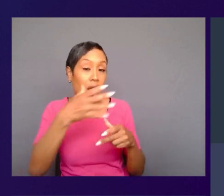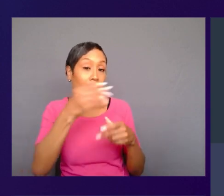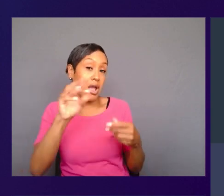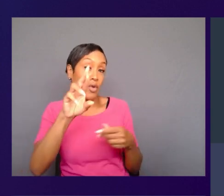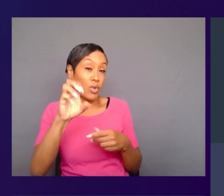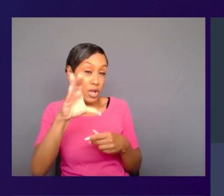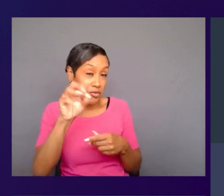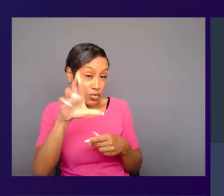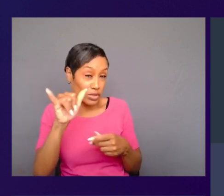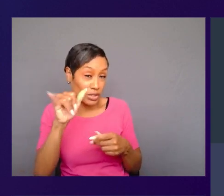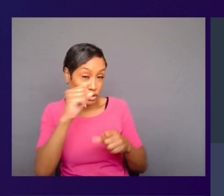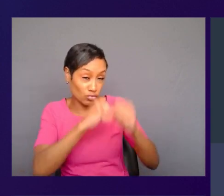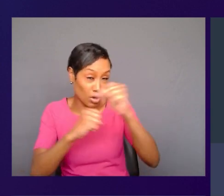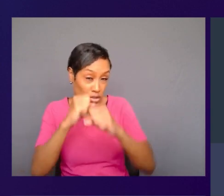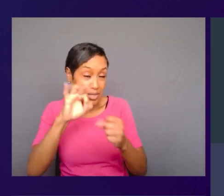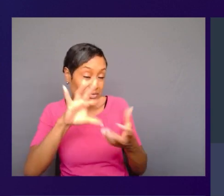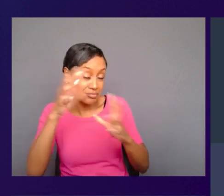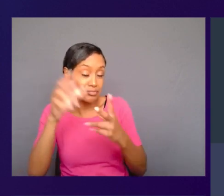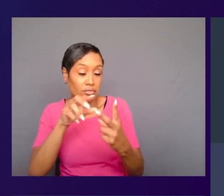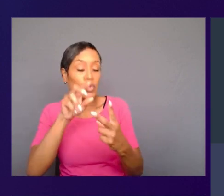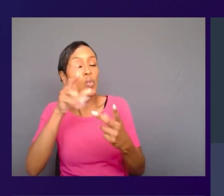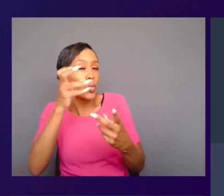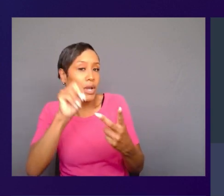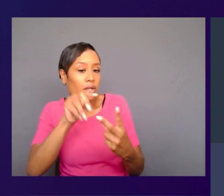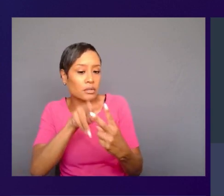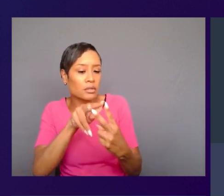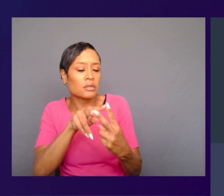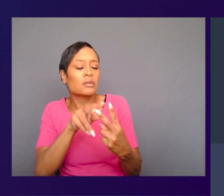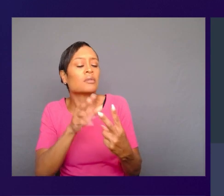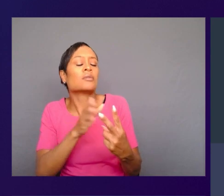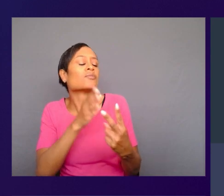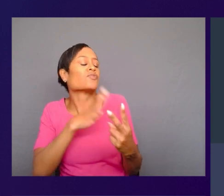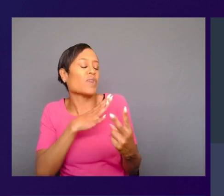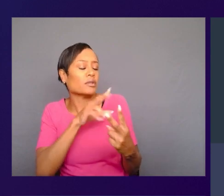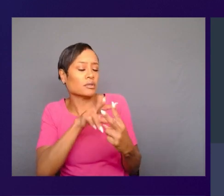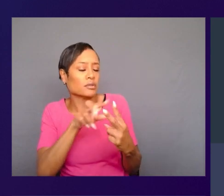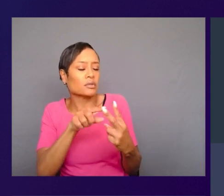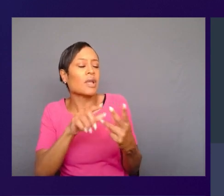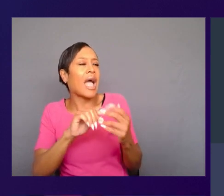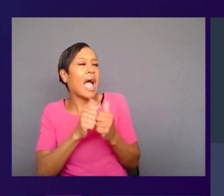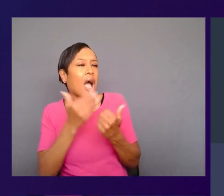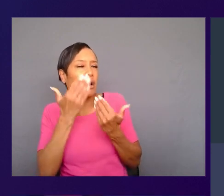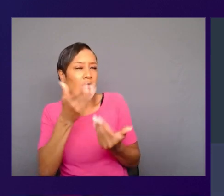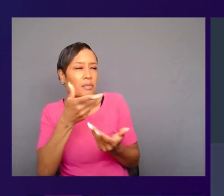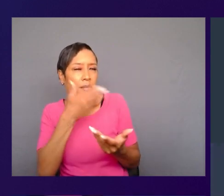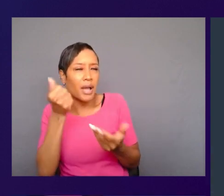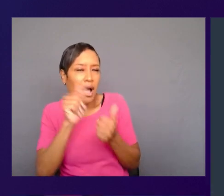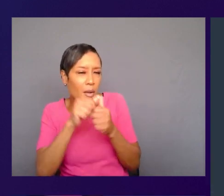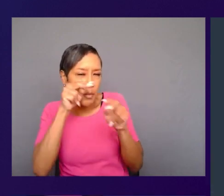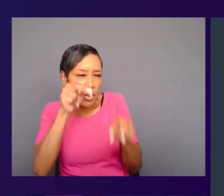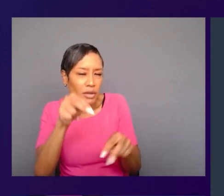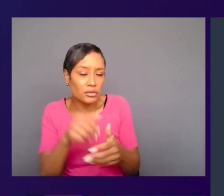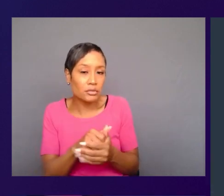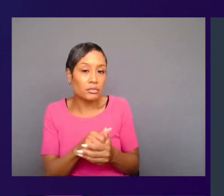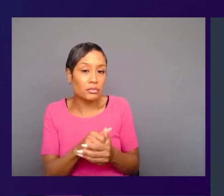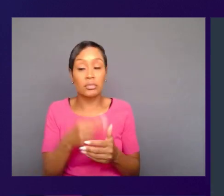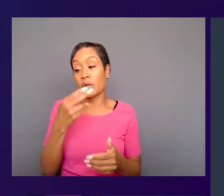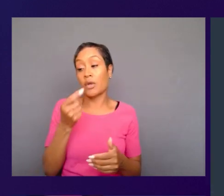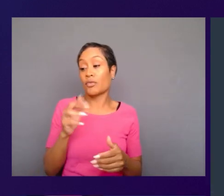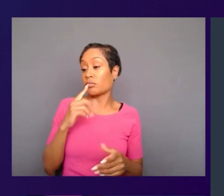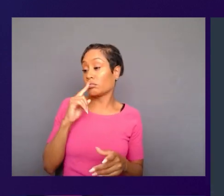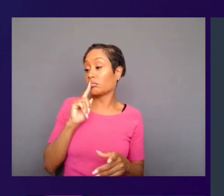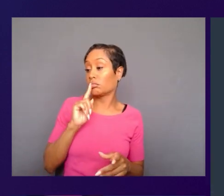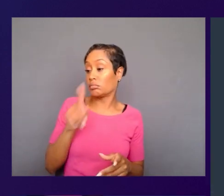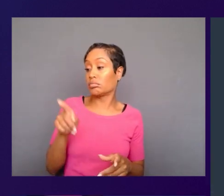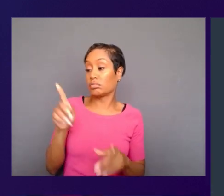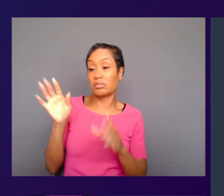these disruptions occur. So what are some of the best practices for monitoring? Yeah, definitely. You should definitely be